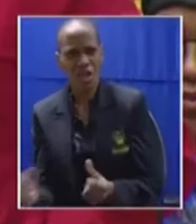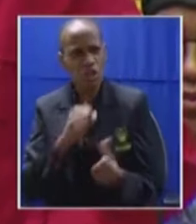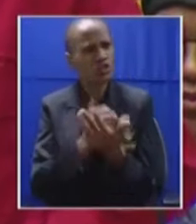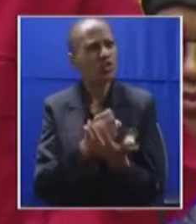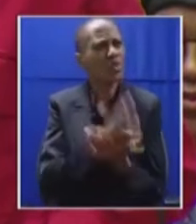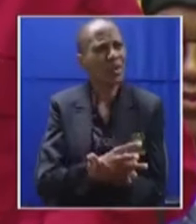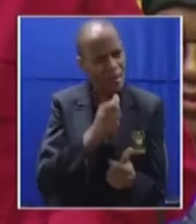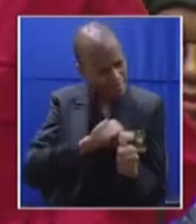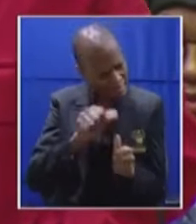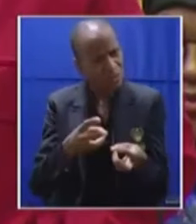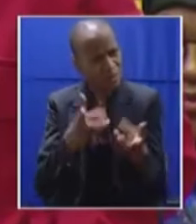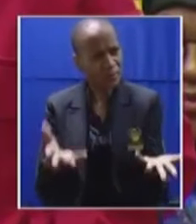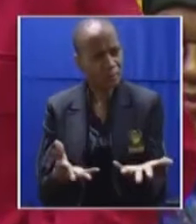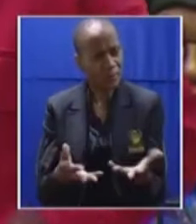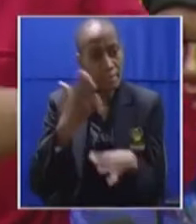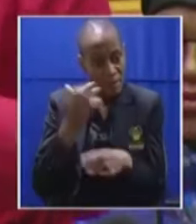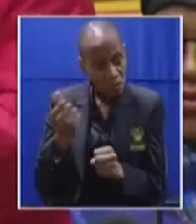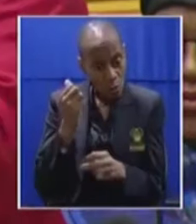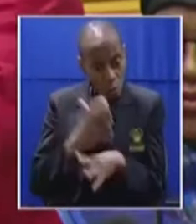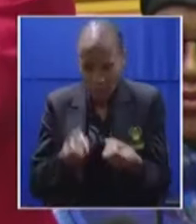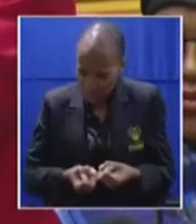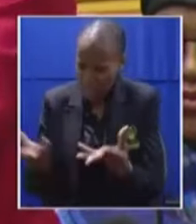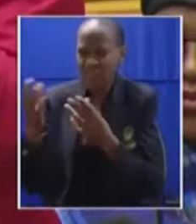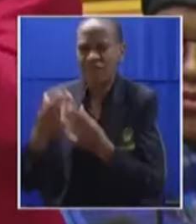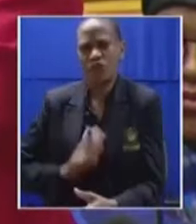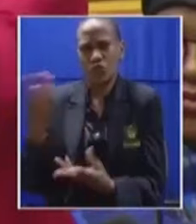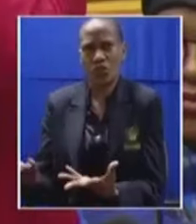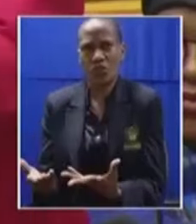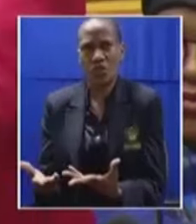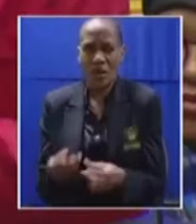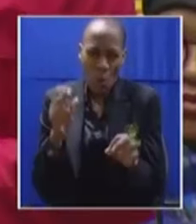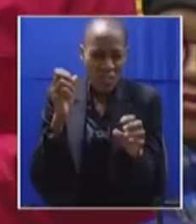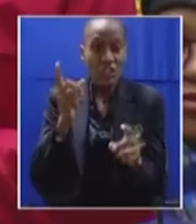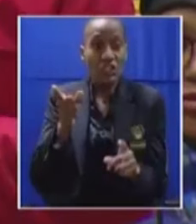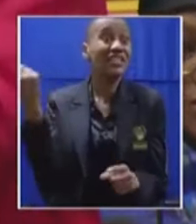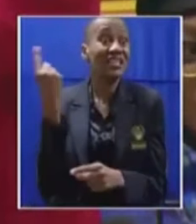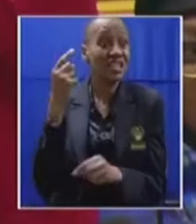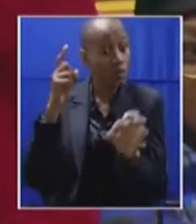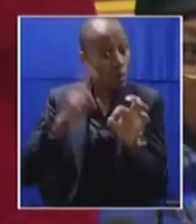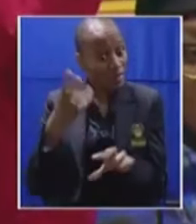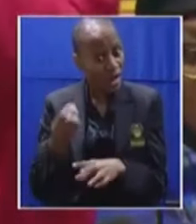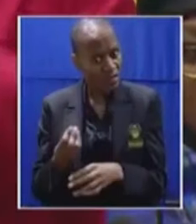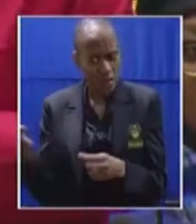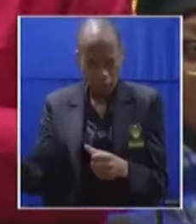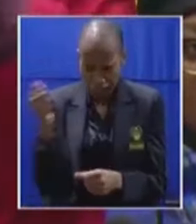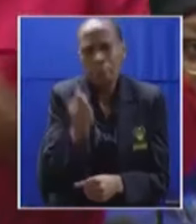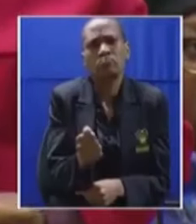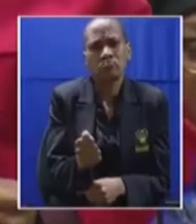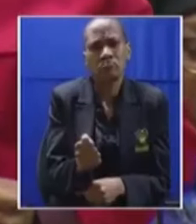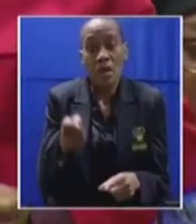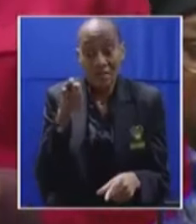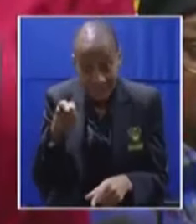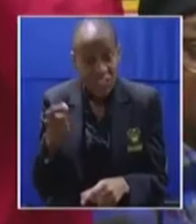workers? Why don't we create jobs for them? Why don't we give them proper qualified teachers who are going to keep them interested